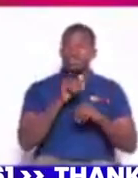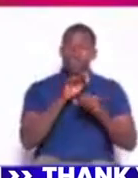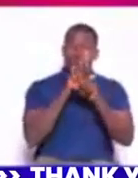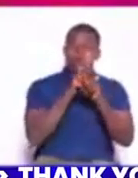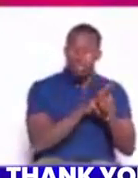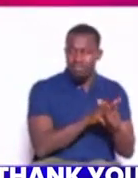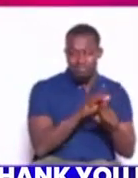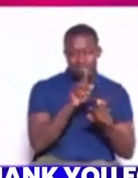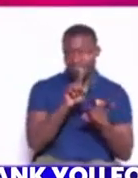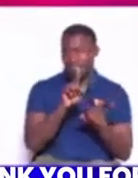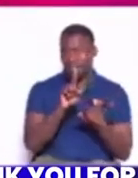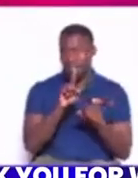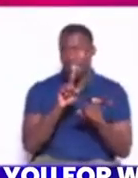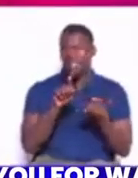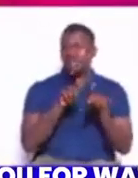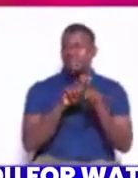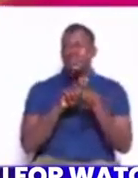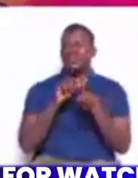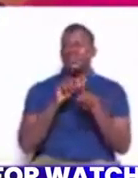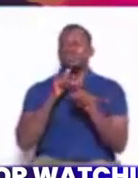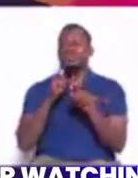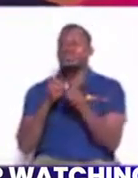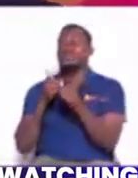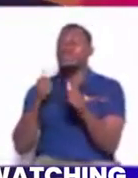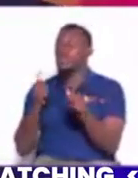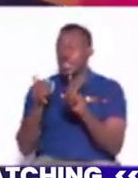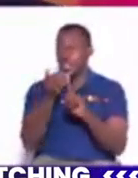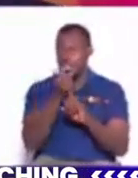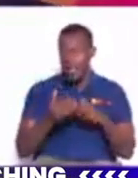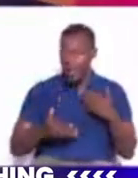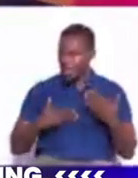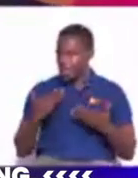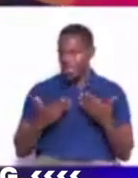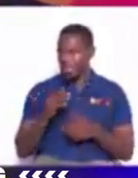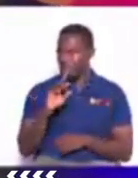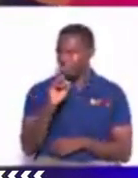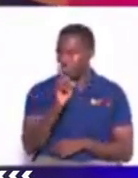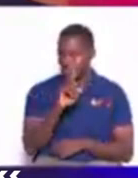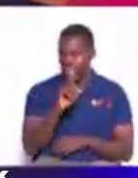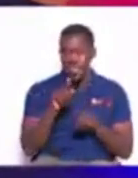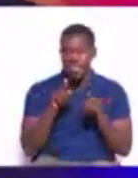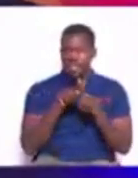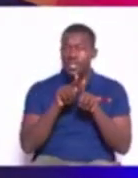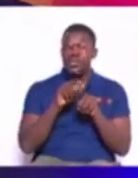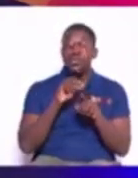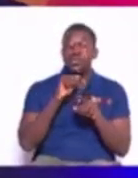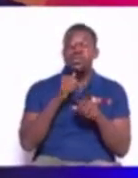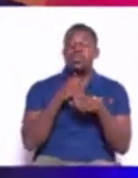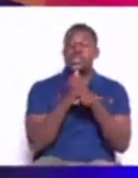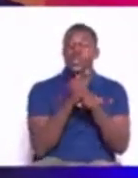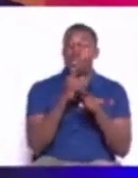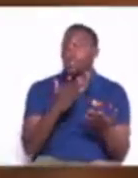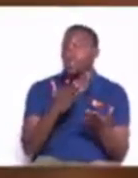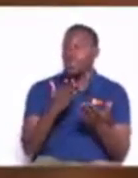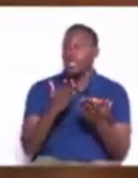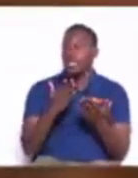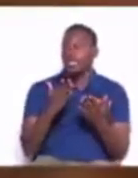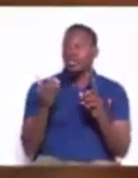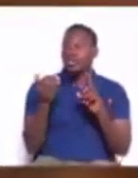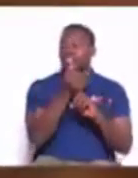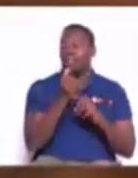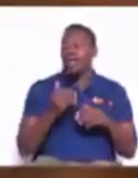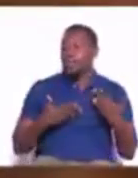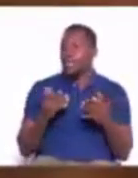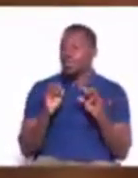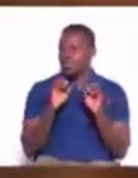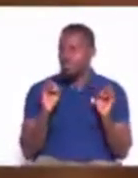our happiness, the happiness of our families, the happiness of our societies. Because the Bible says, Psalm